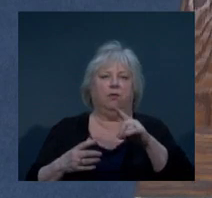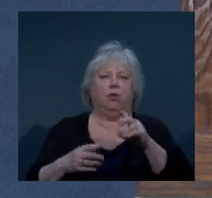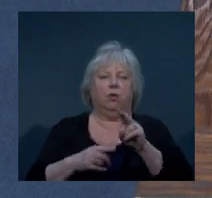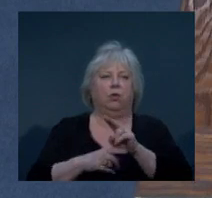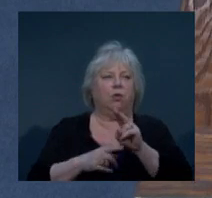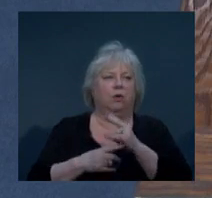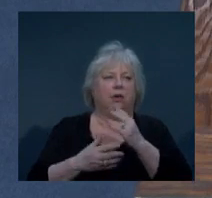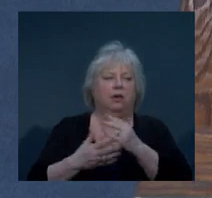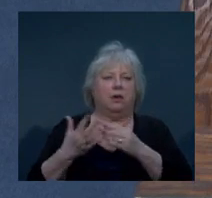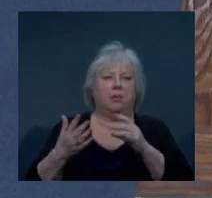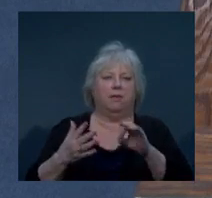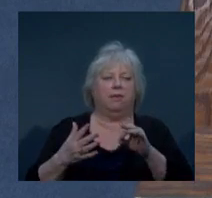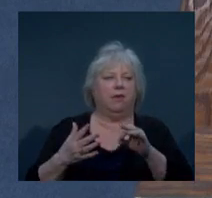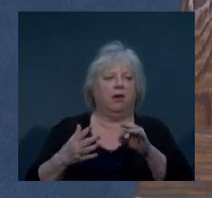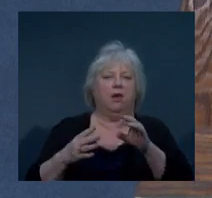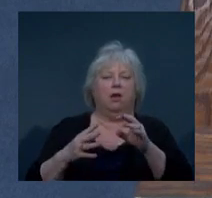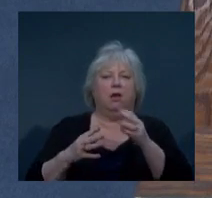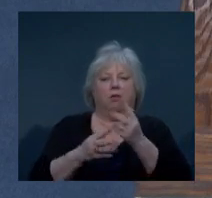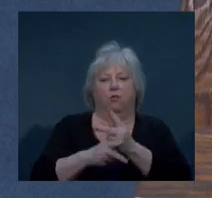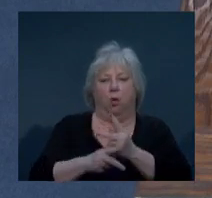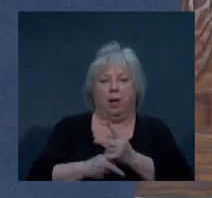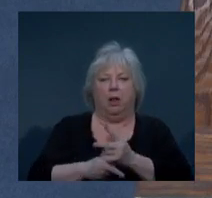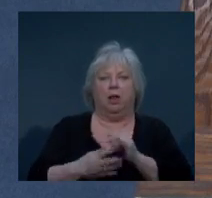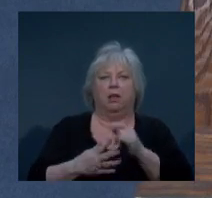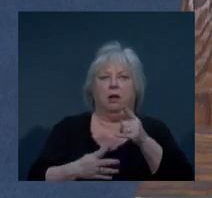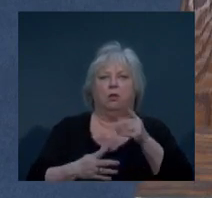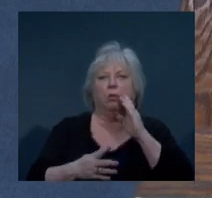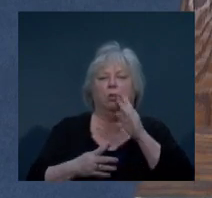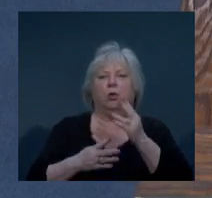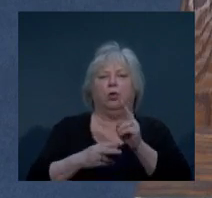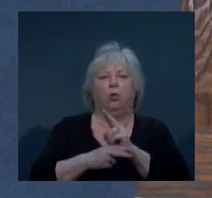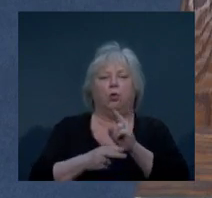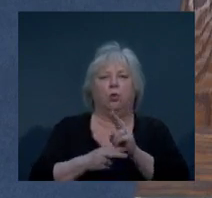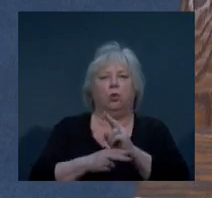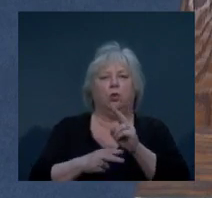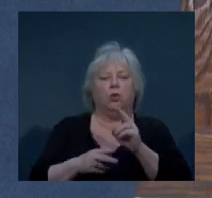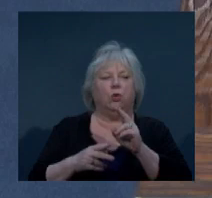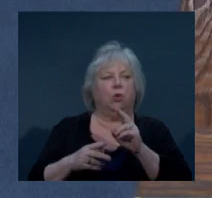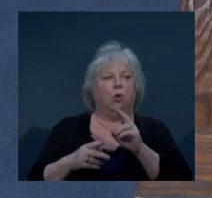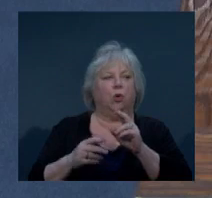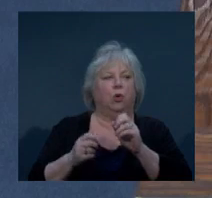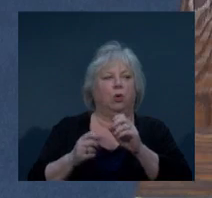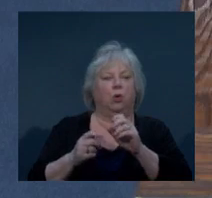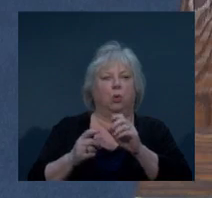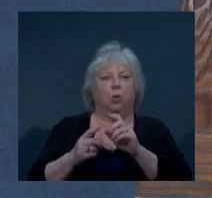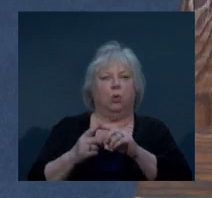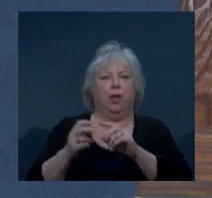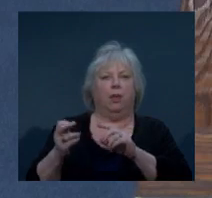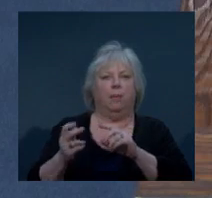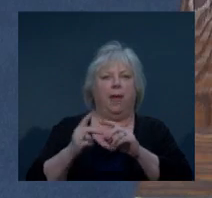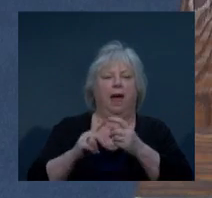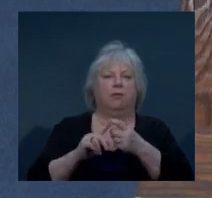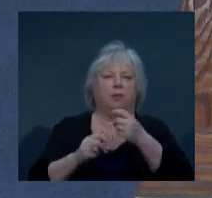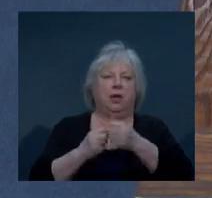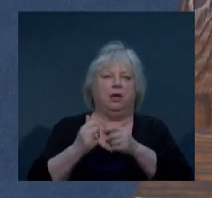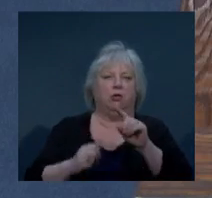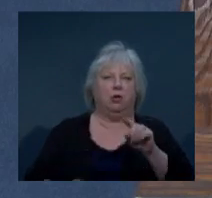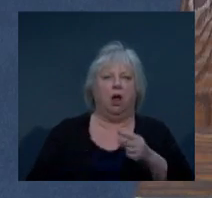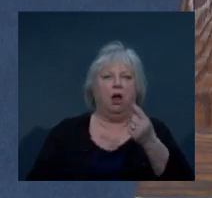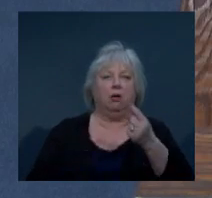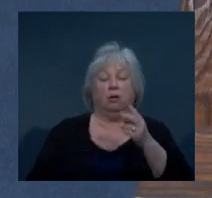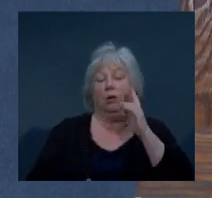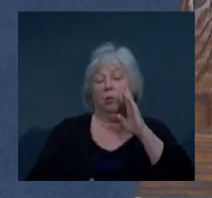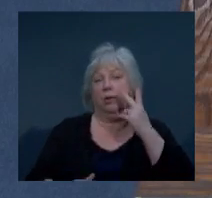the formulas that you're going to use with the return on the dollar, I would think that you would see that the money